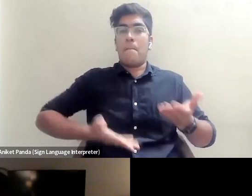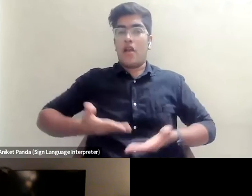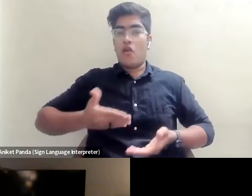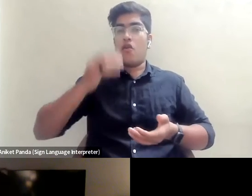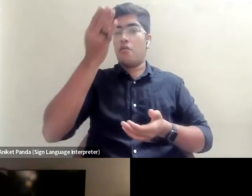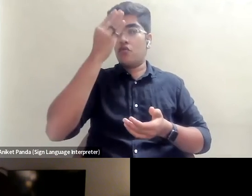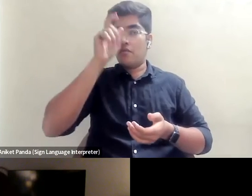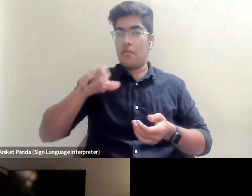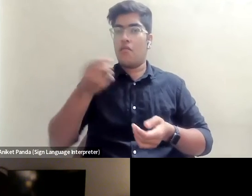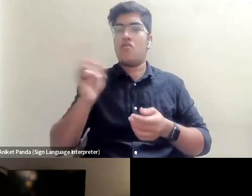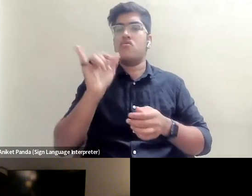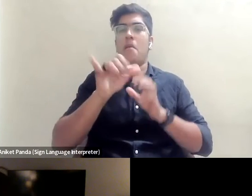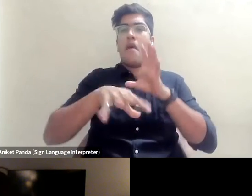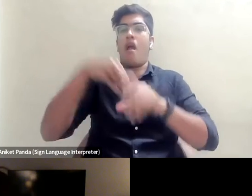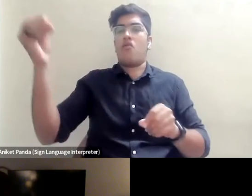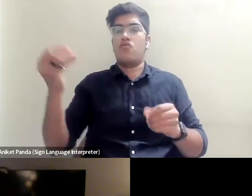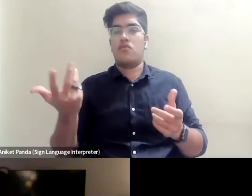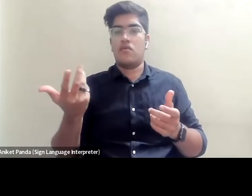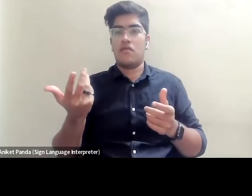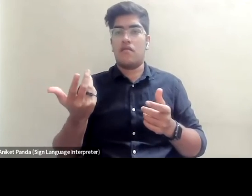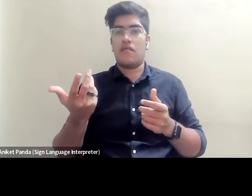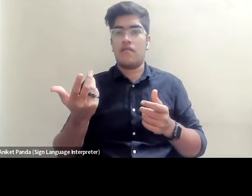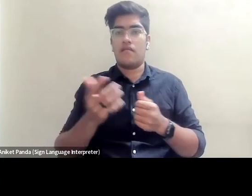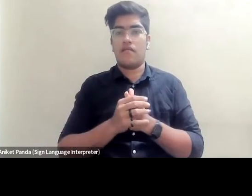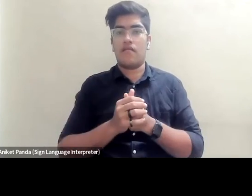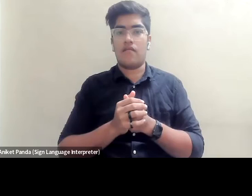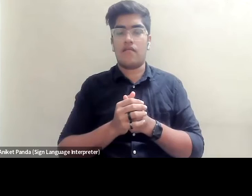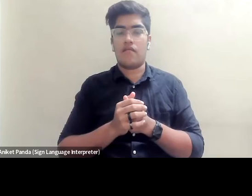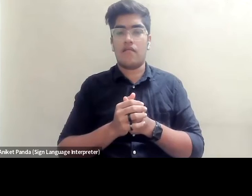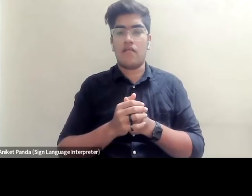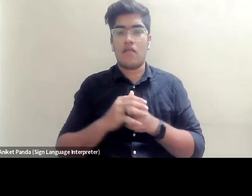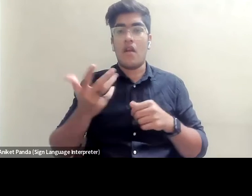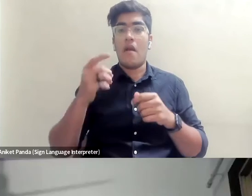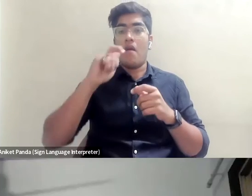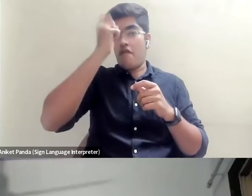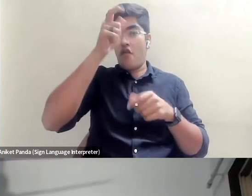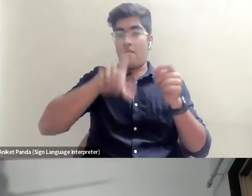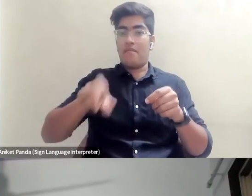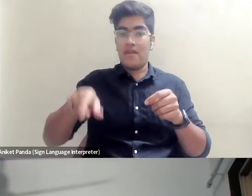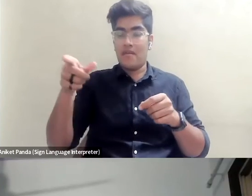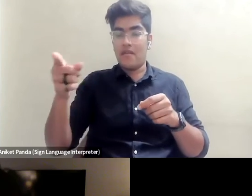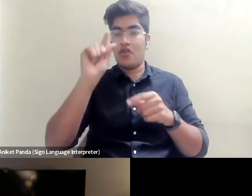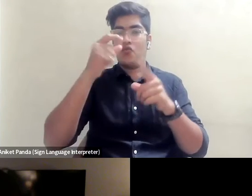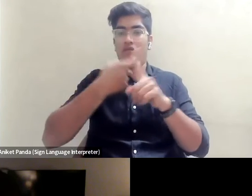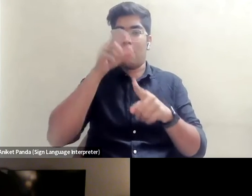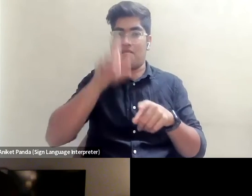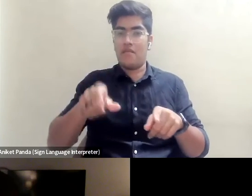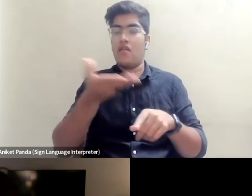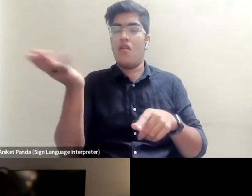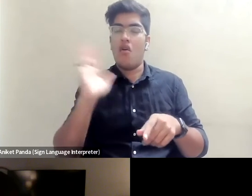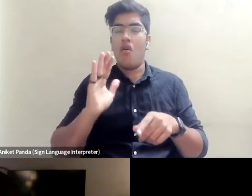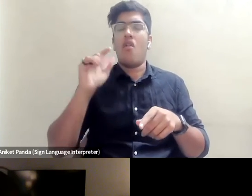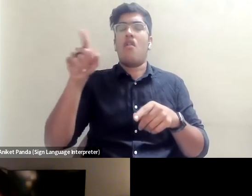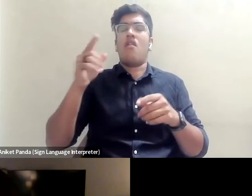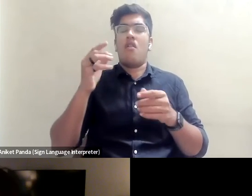are very quick to sort of switch their tactics at any point of time. So while in the beginning they were encouraging this kind